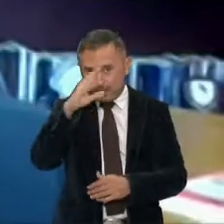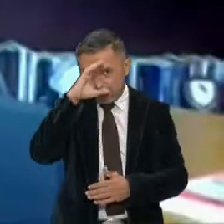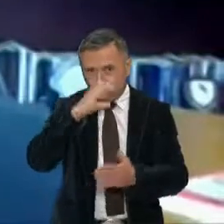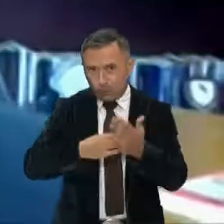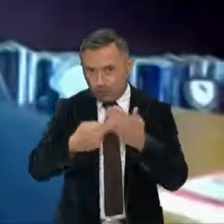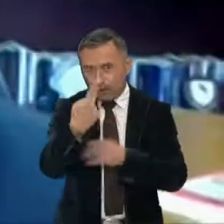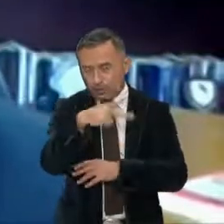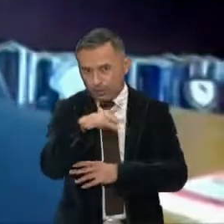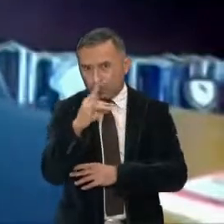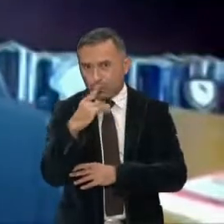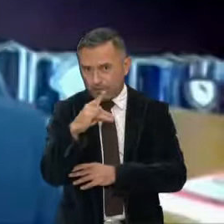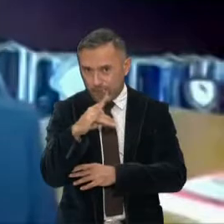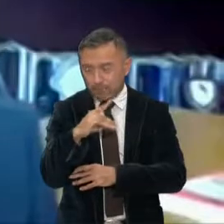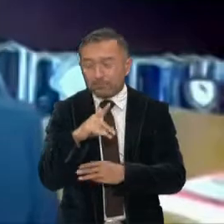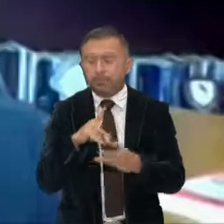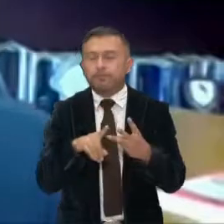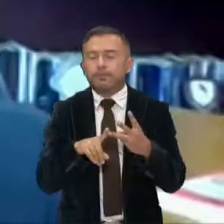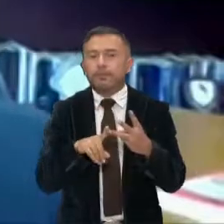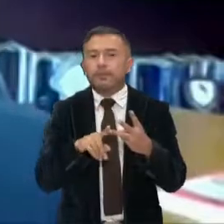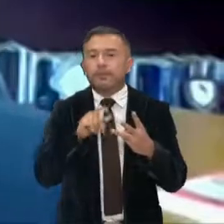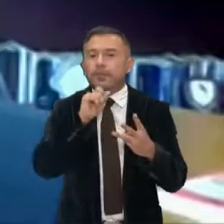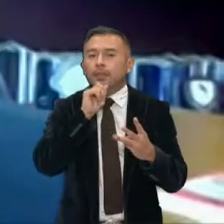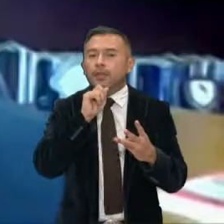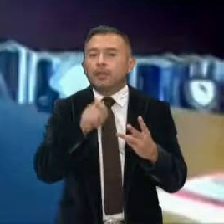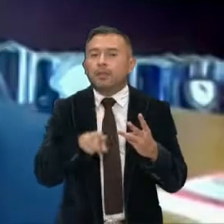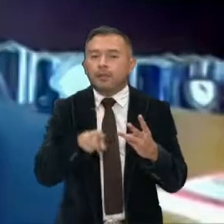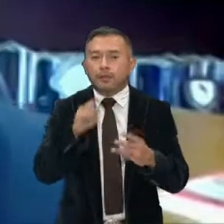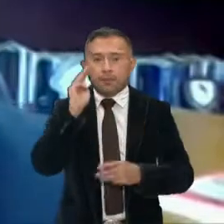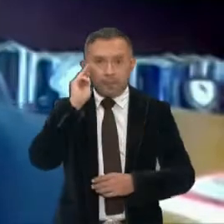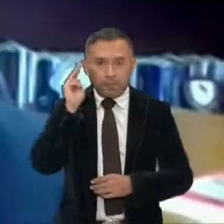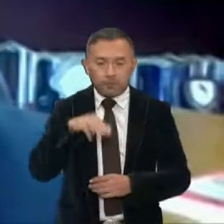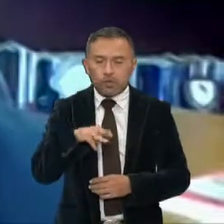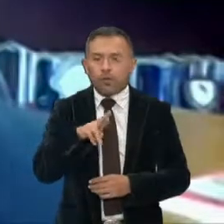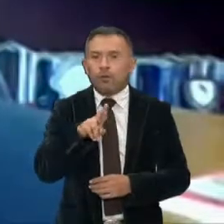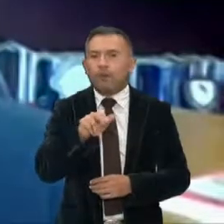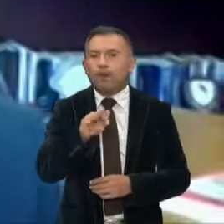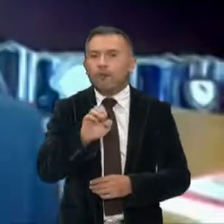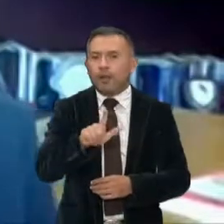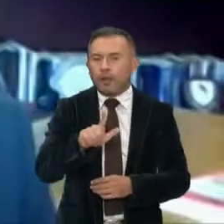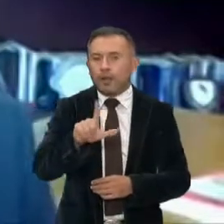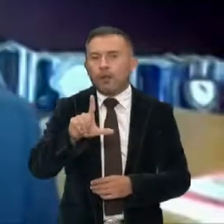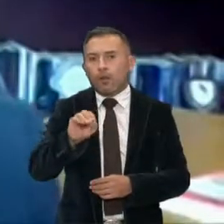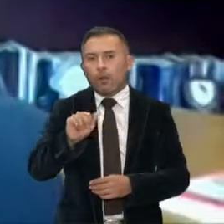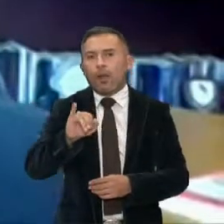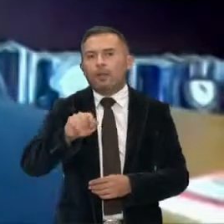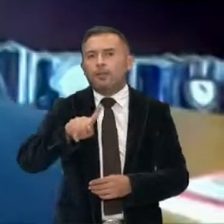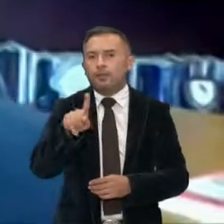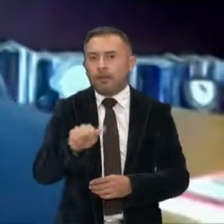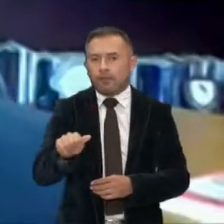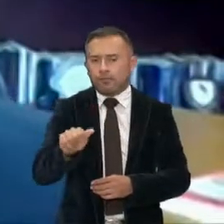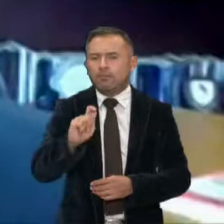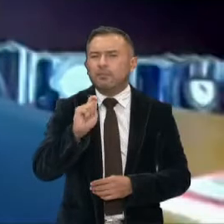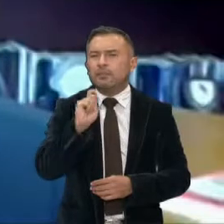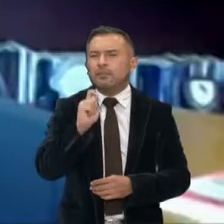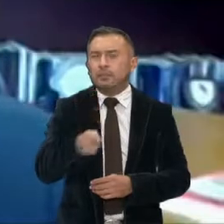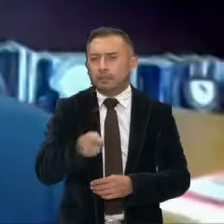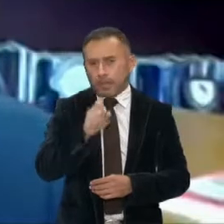San Simón and of the Universidad Católica Boliviana. We are also going to have with us